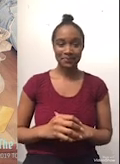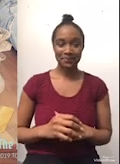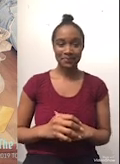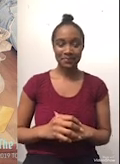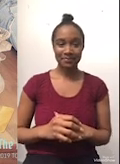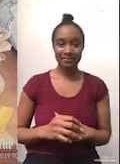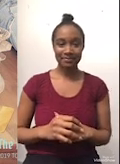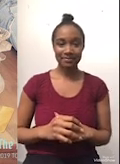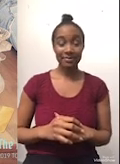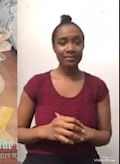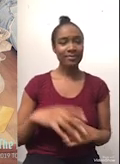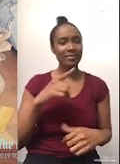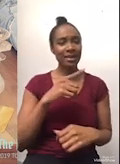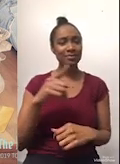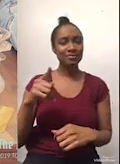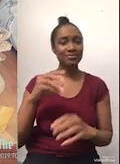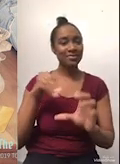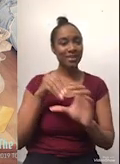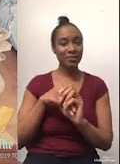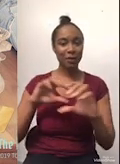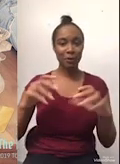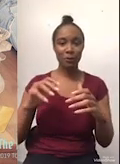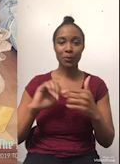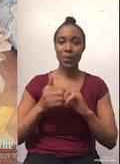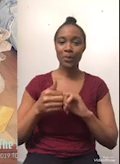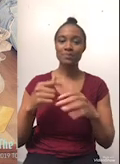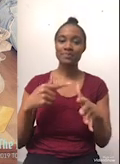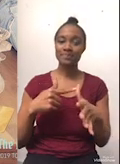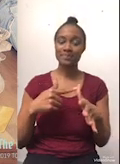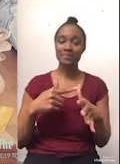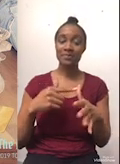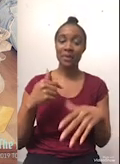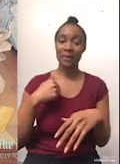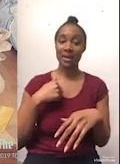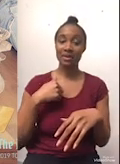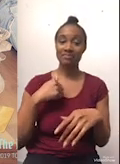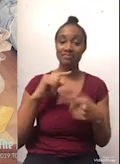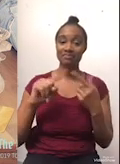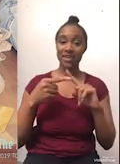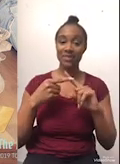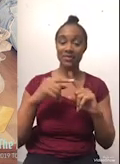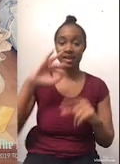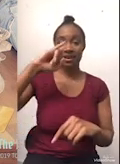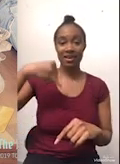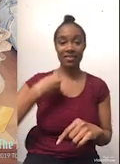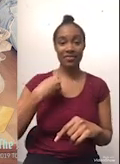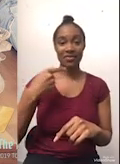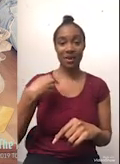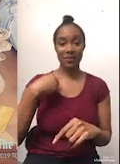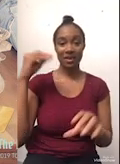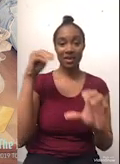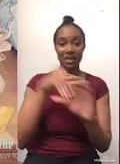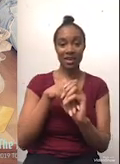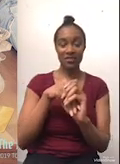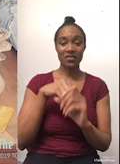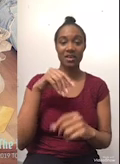Tell us how you got into this group. Jin-Ying, A close friend of mine suggested I should dance